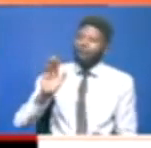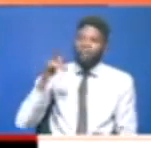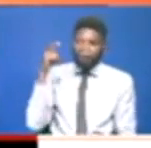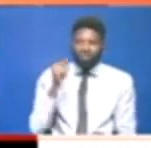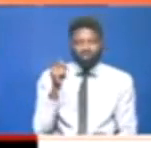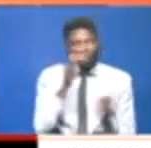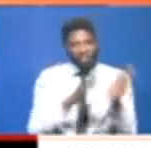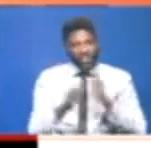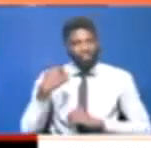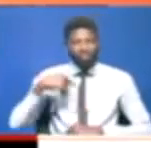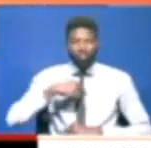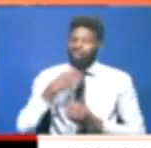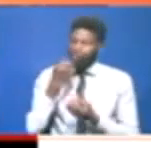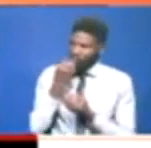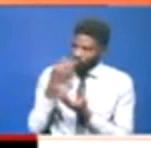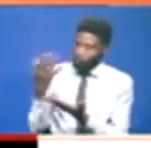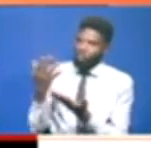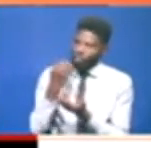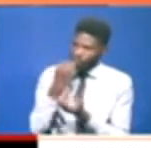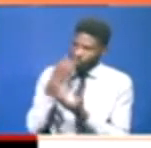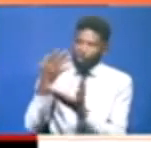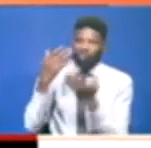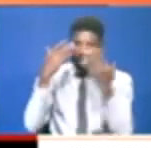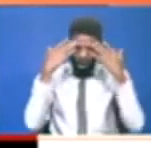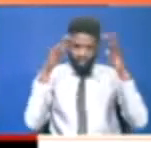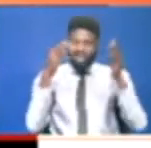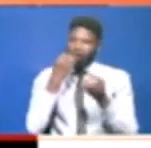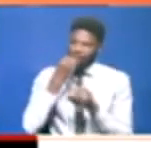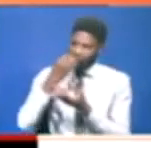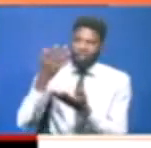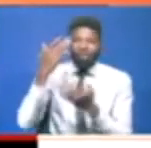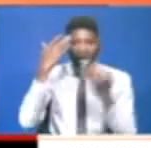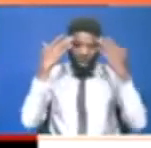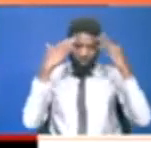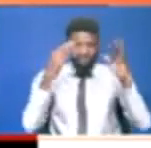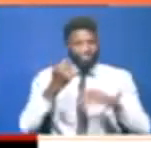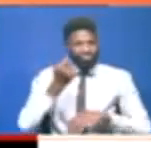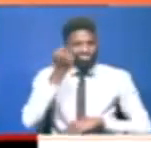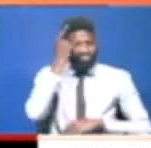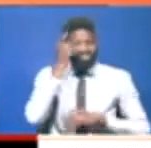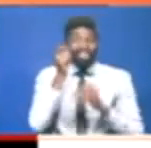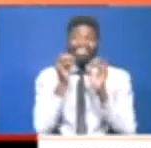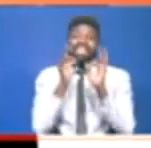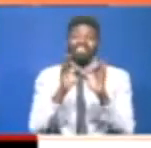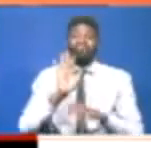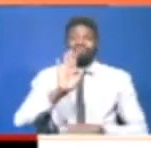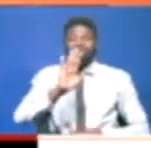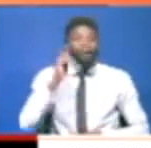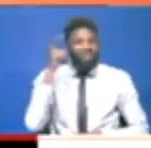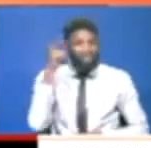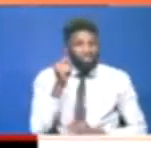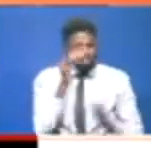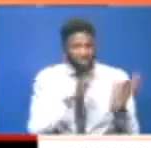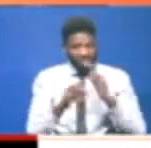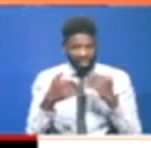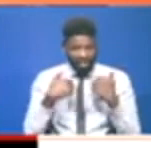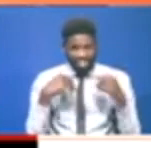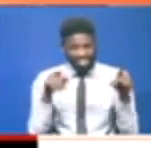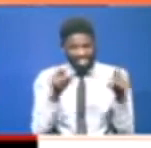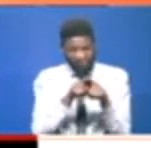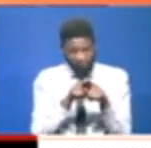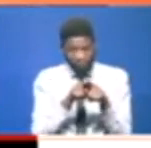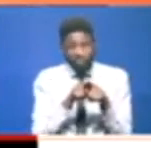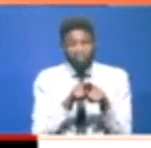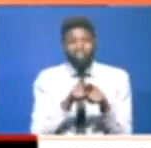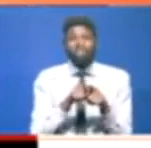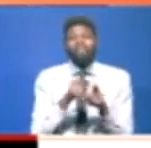can provide that information. We can provide that information for them to understand that if your scheme has this provision, why don't you encourage people